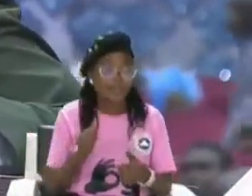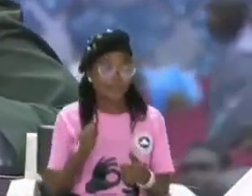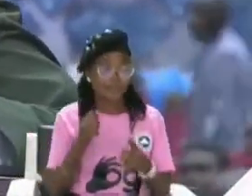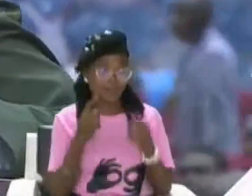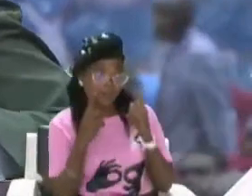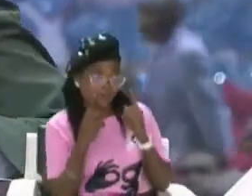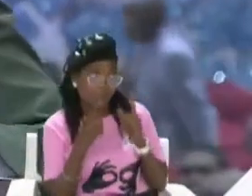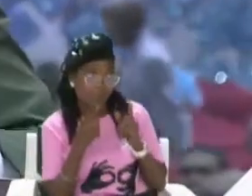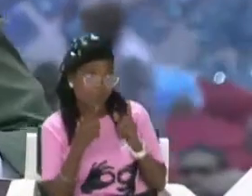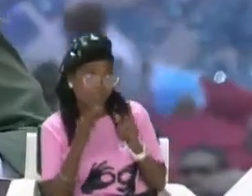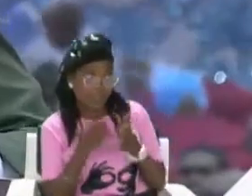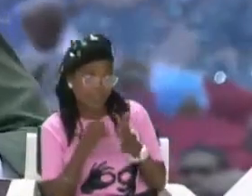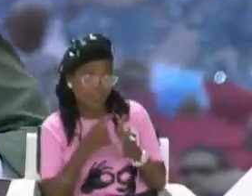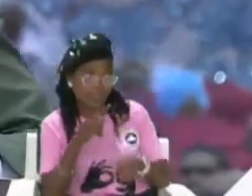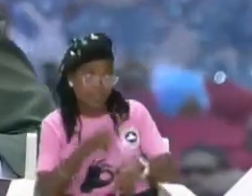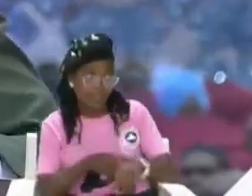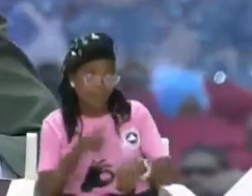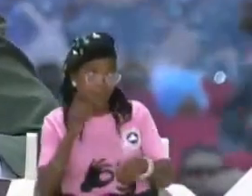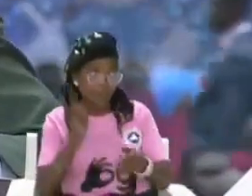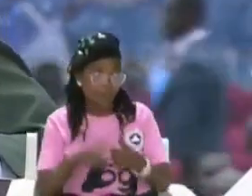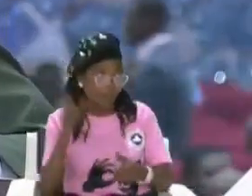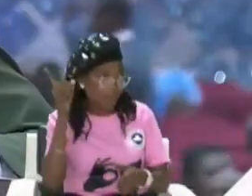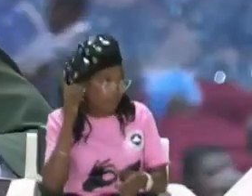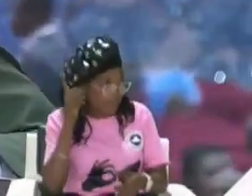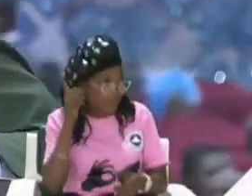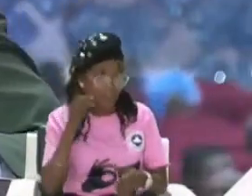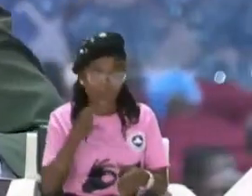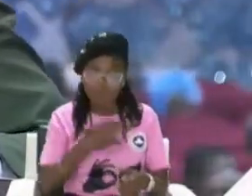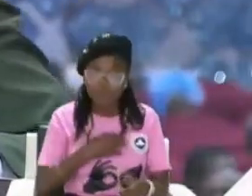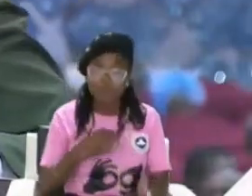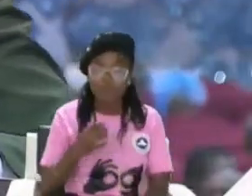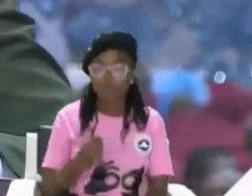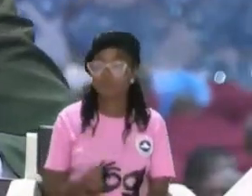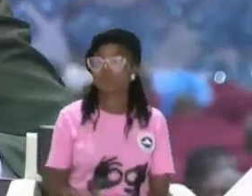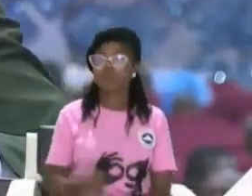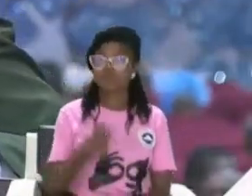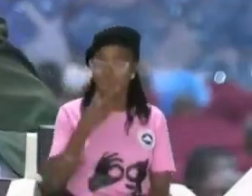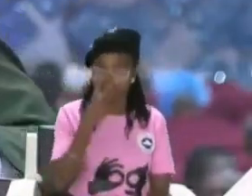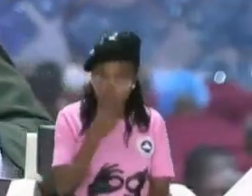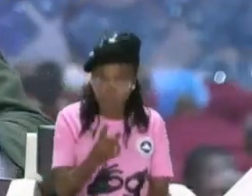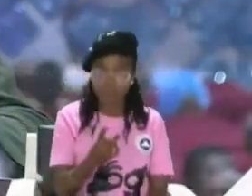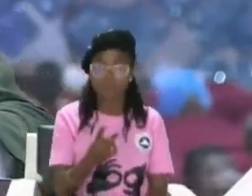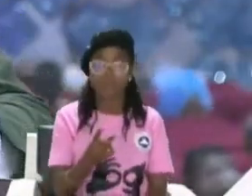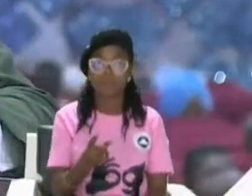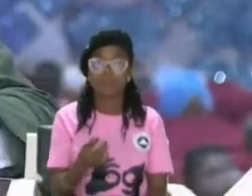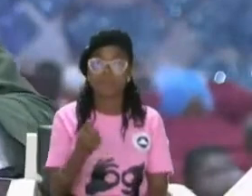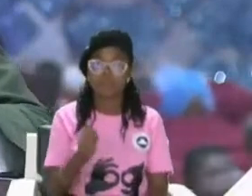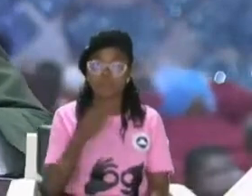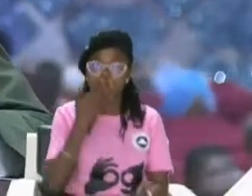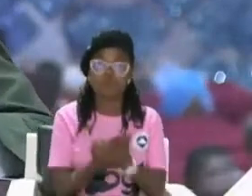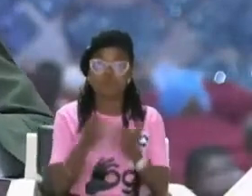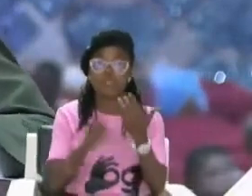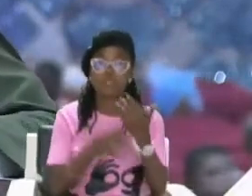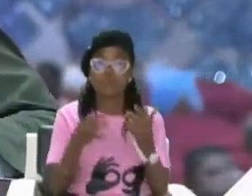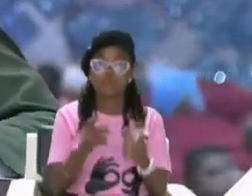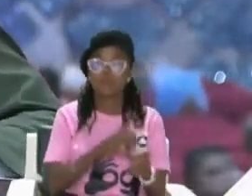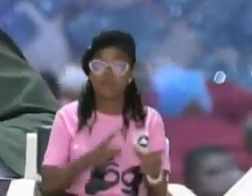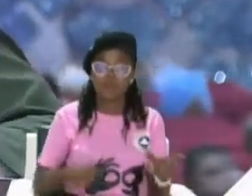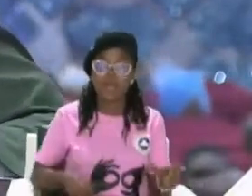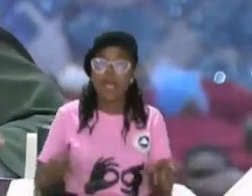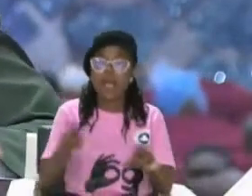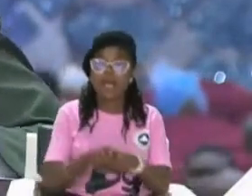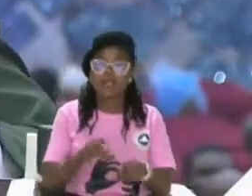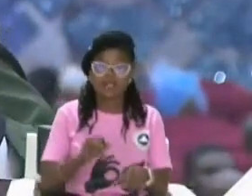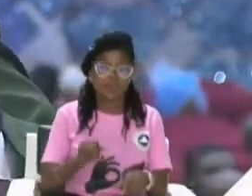It is time for us to listen to witnesses and partakers of the goodness of the Lord as we listen